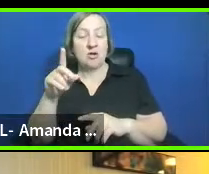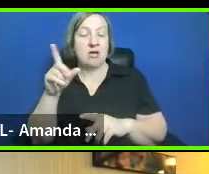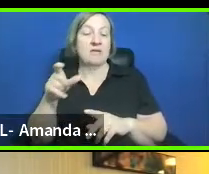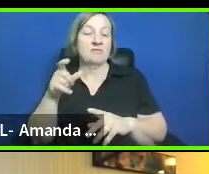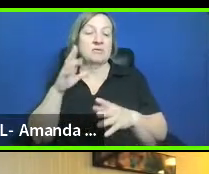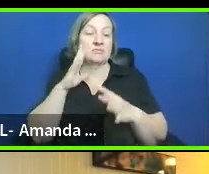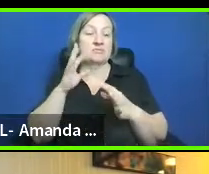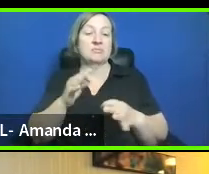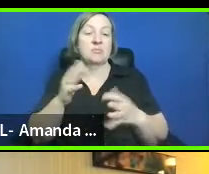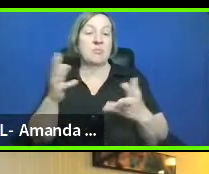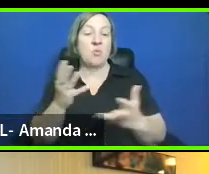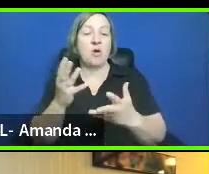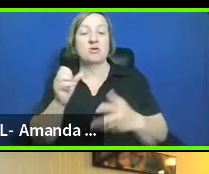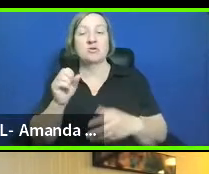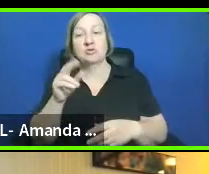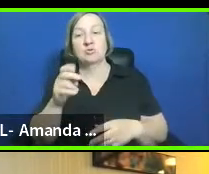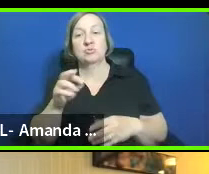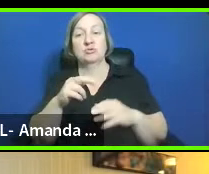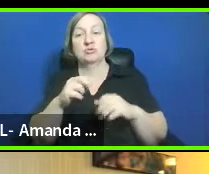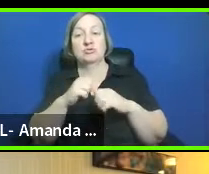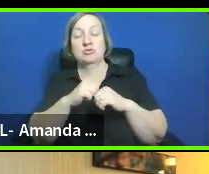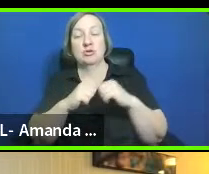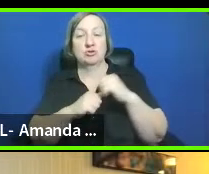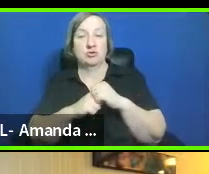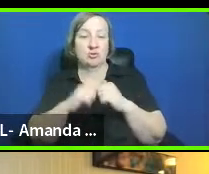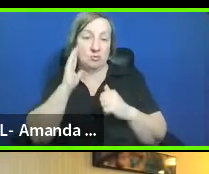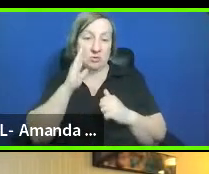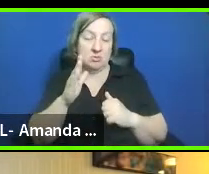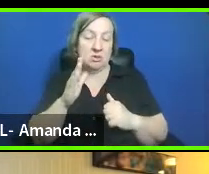What we're not going to do is create a chart with